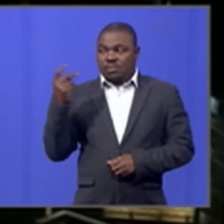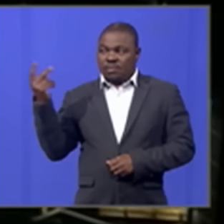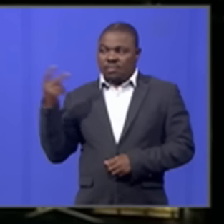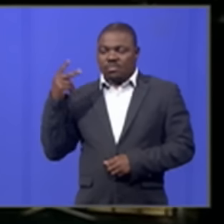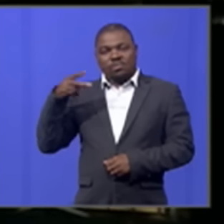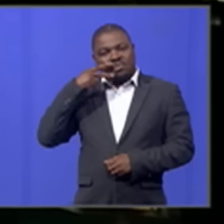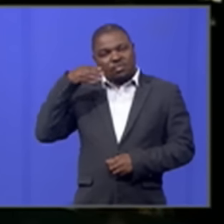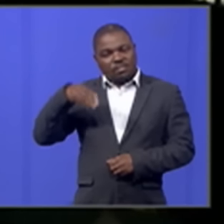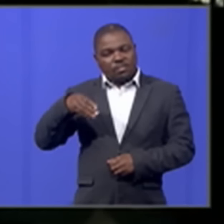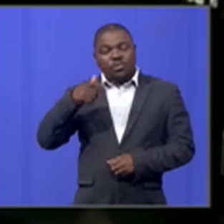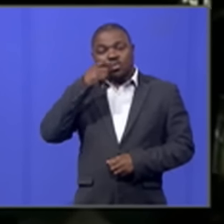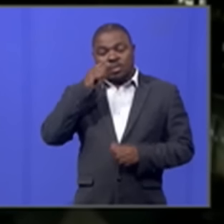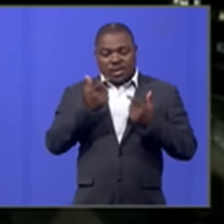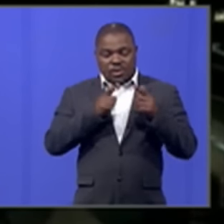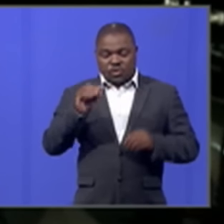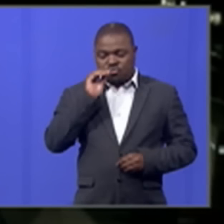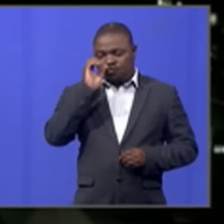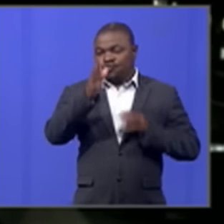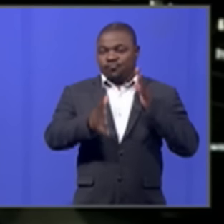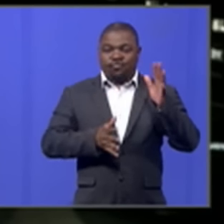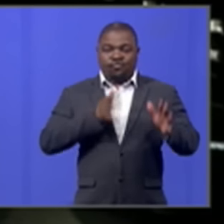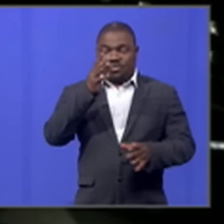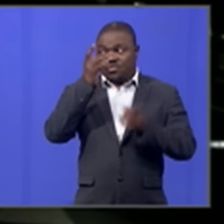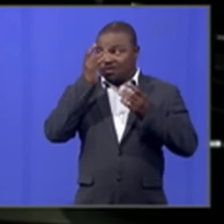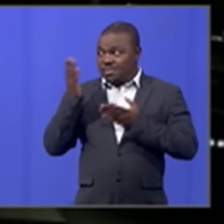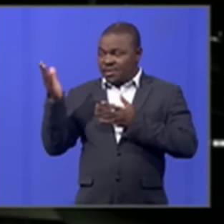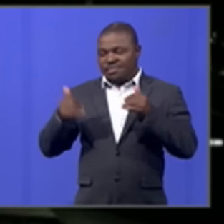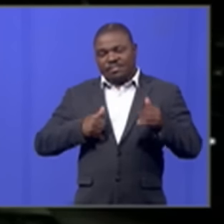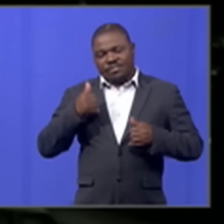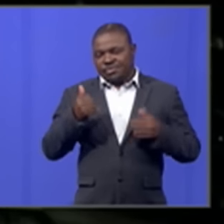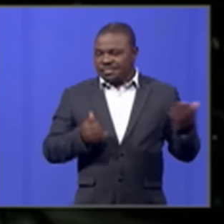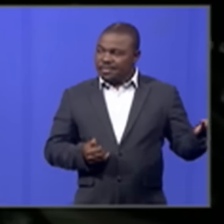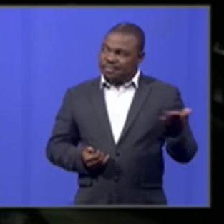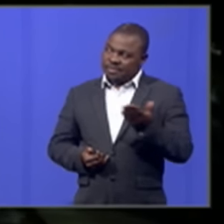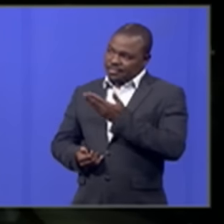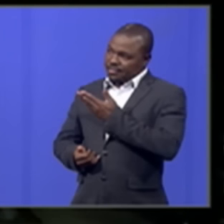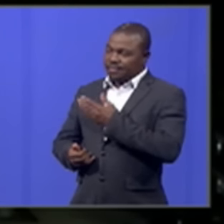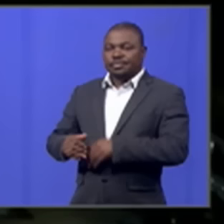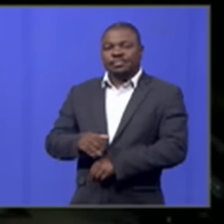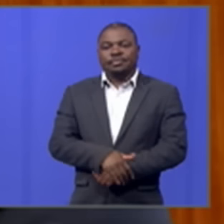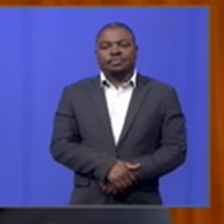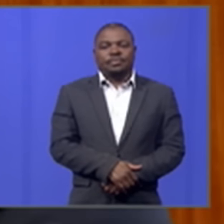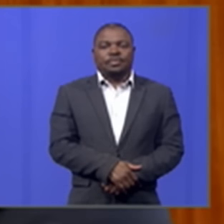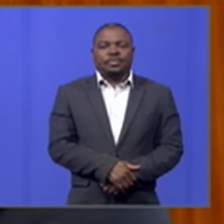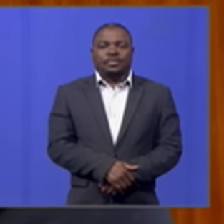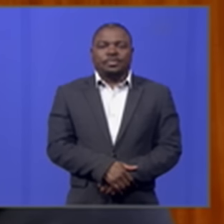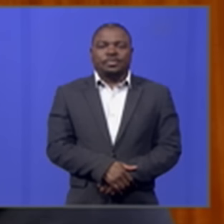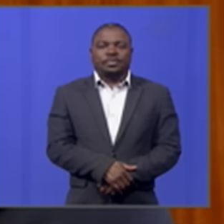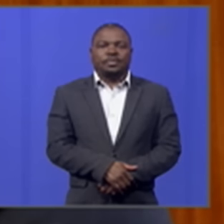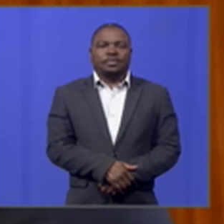kgaso ya dikgang tsa Setswana a re thube kobose go le mmogo ka tshedimosetso.